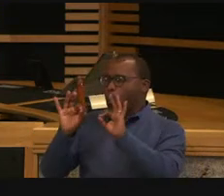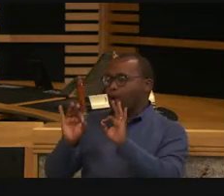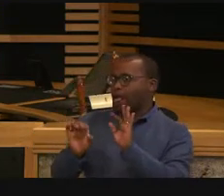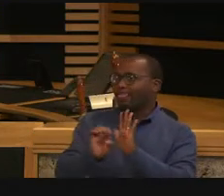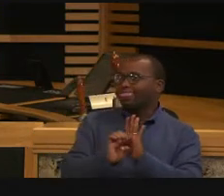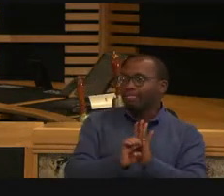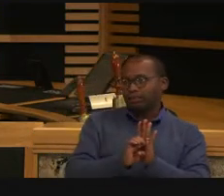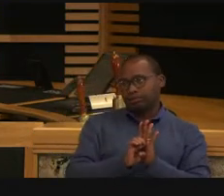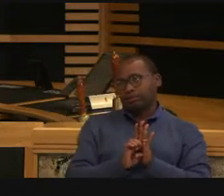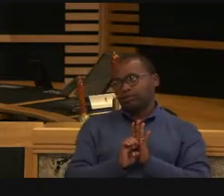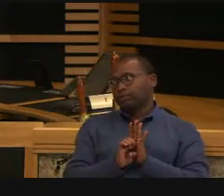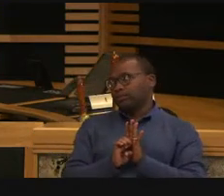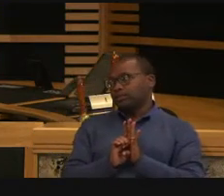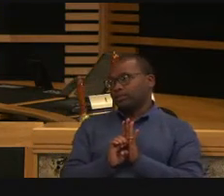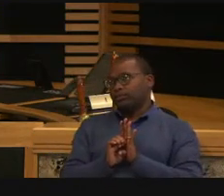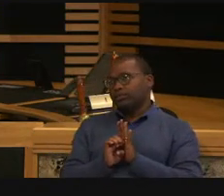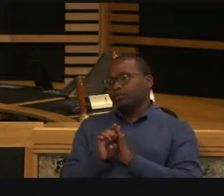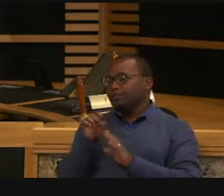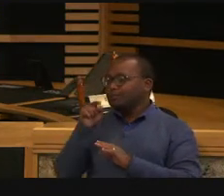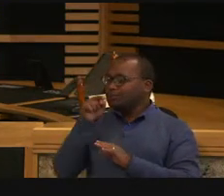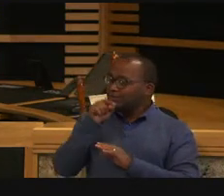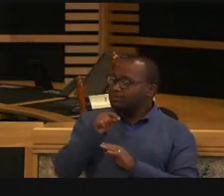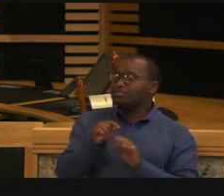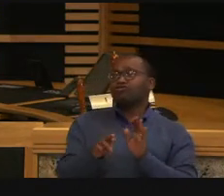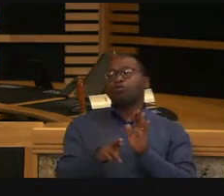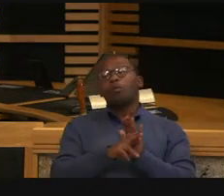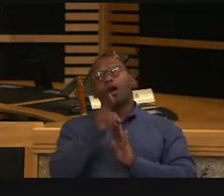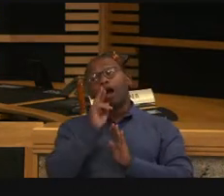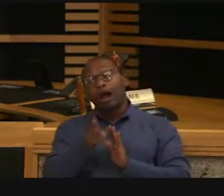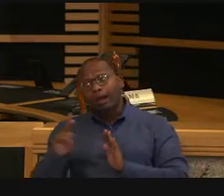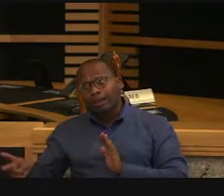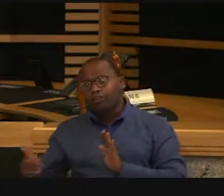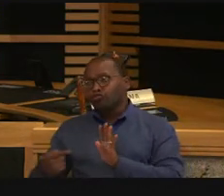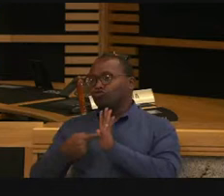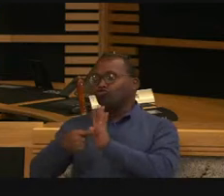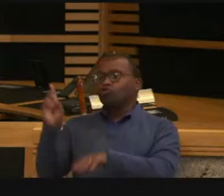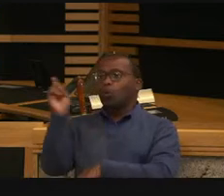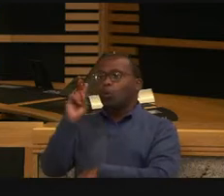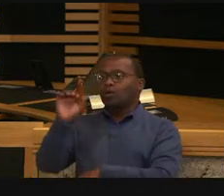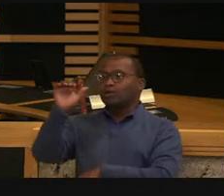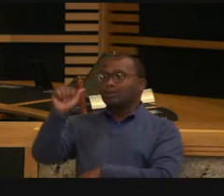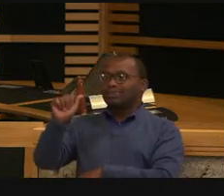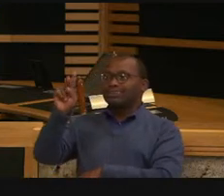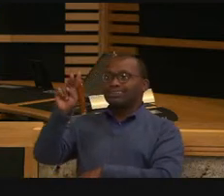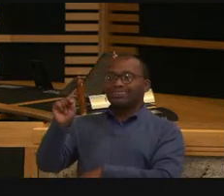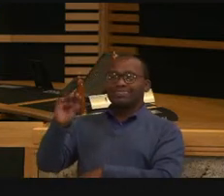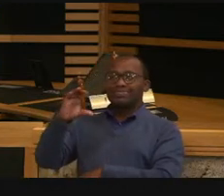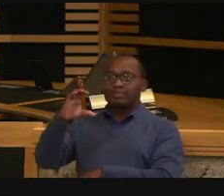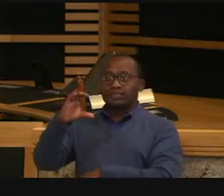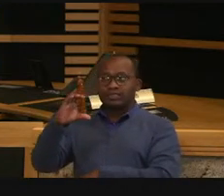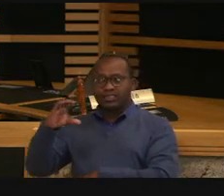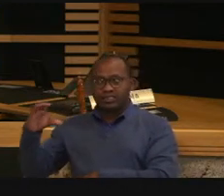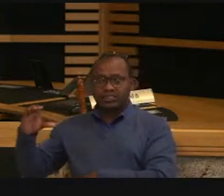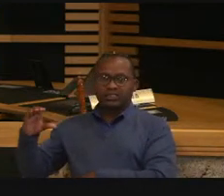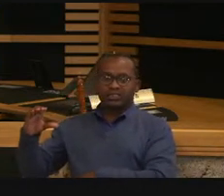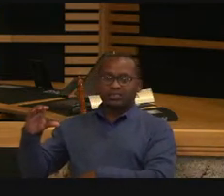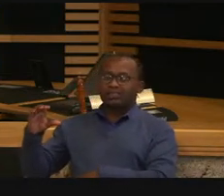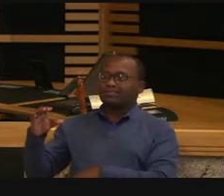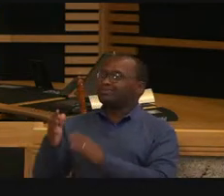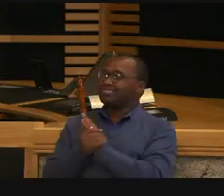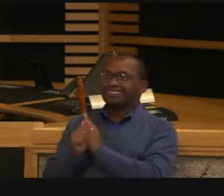more serves as an indictment on the ANC governing party, its inept cadre deployed comrades, and